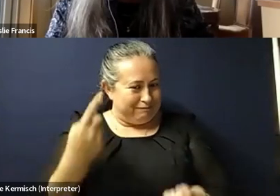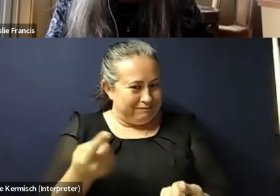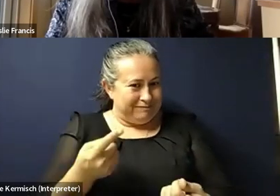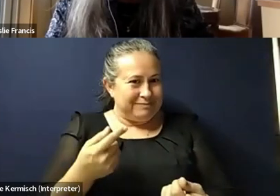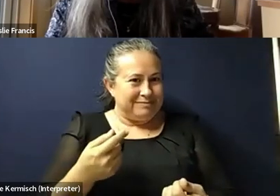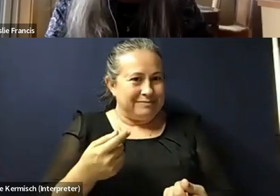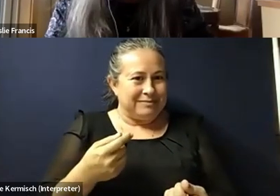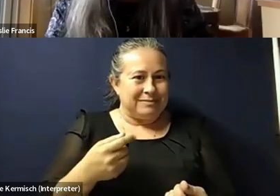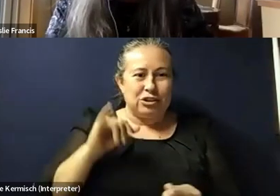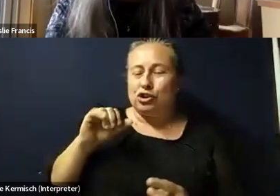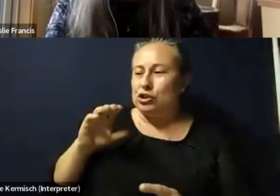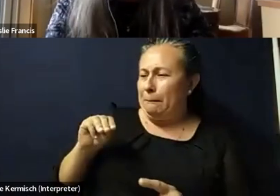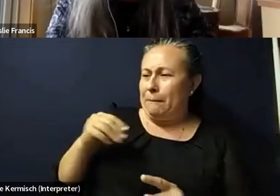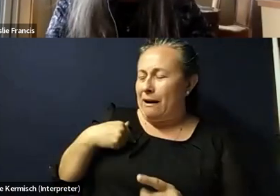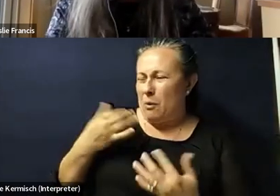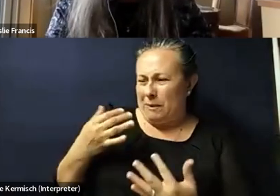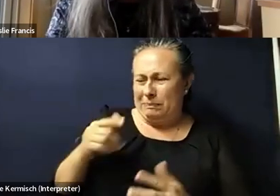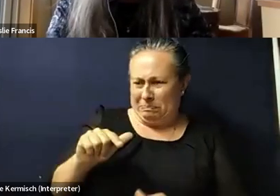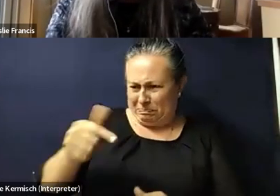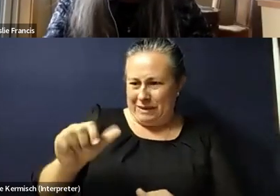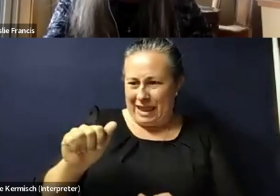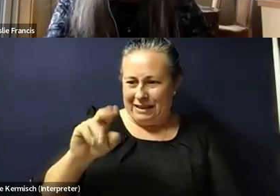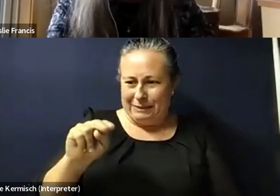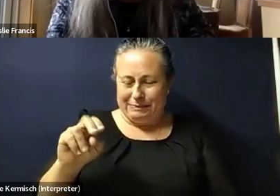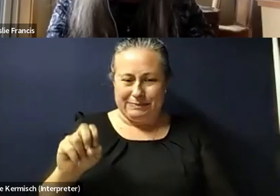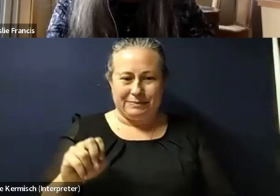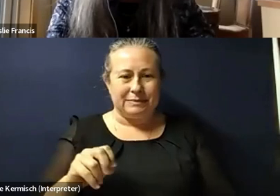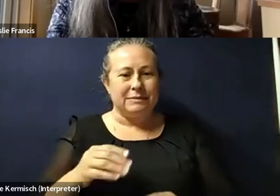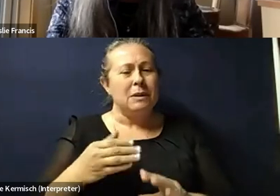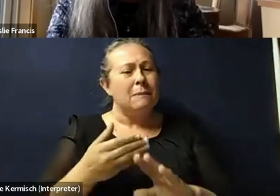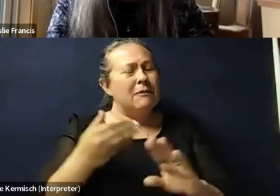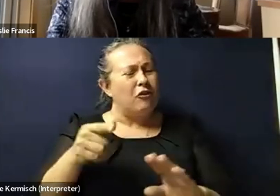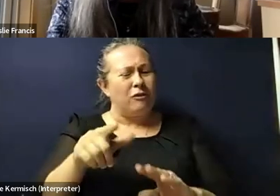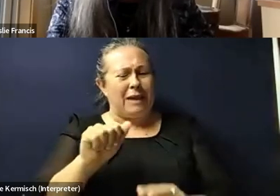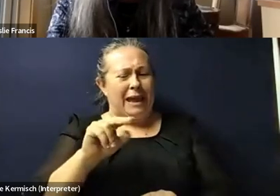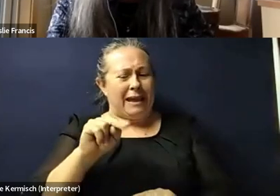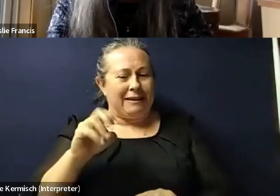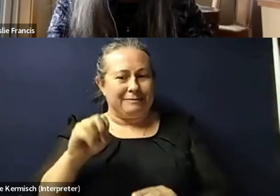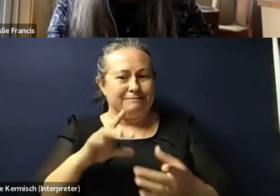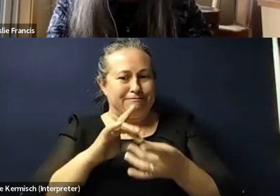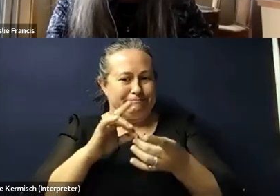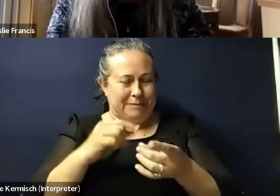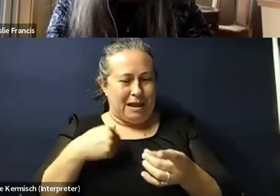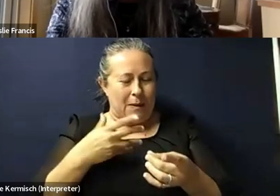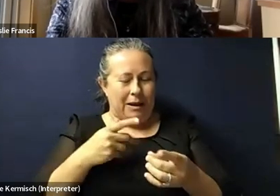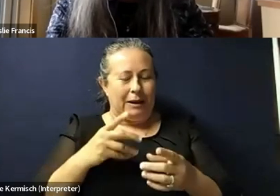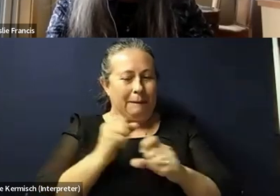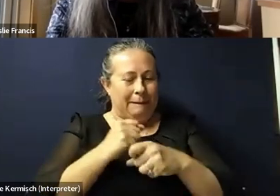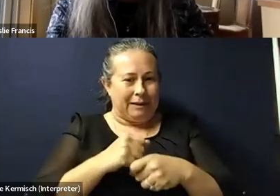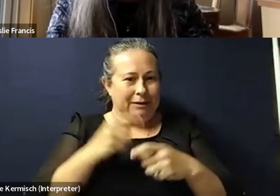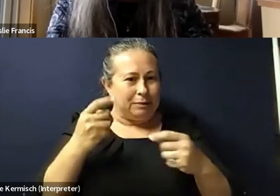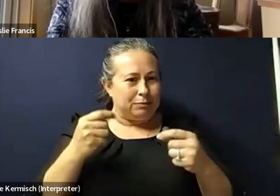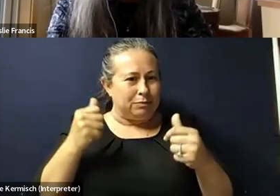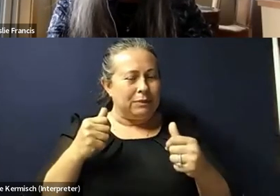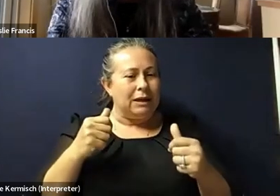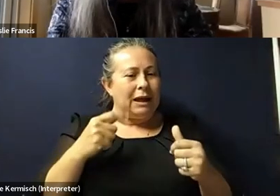for until she's done first. And I just wanted to say, I think before Anne speaks, I wanted to make a really quick comment. I thought Maya made a really excellent point. I